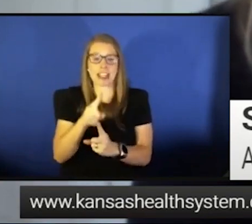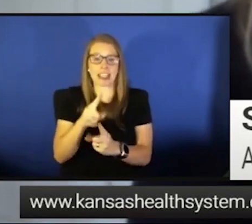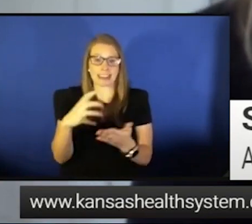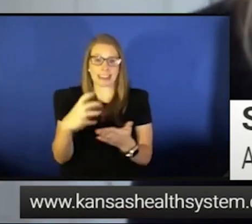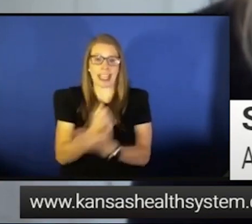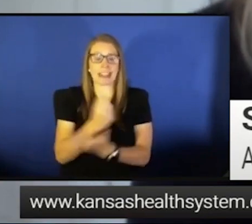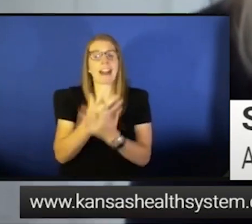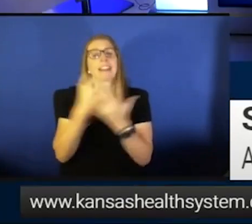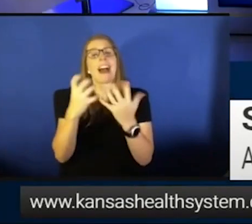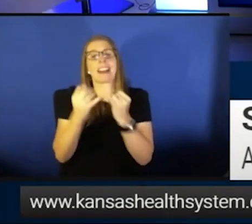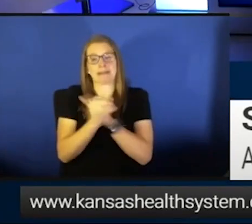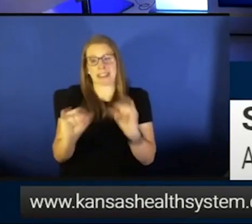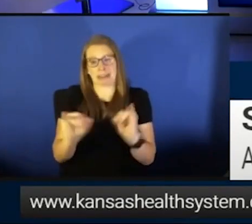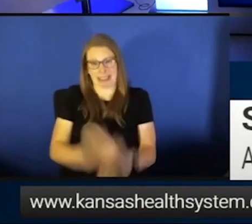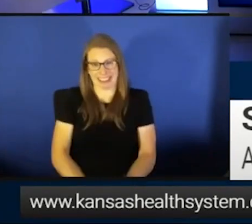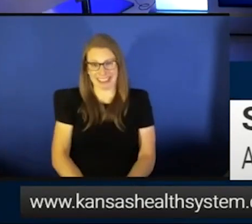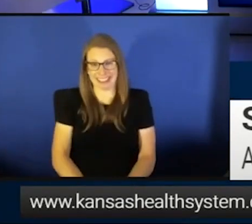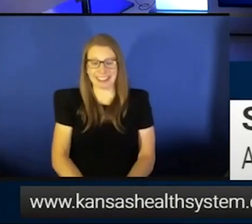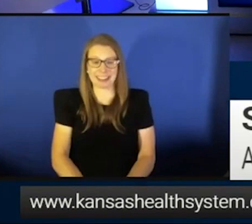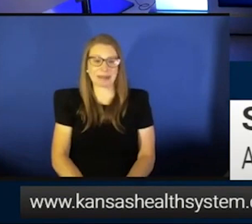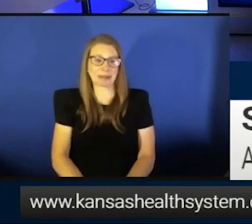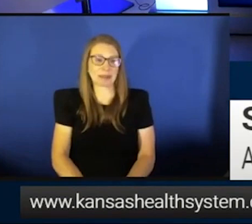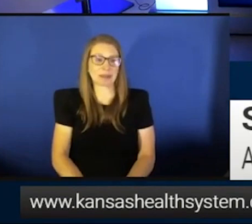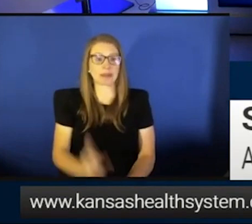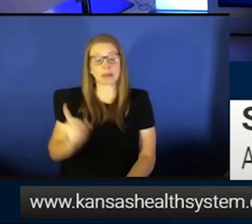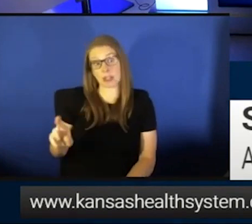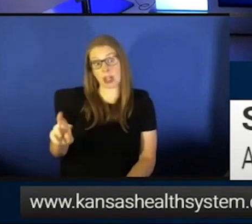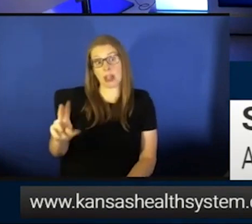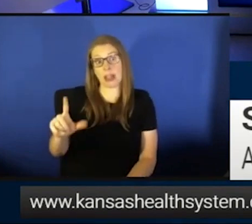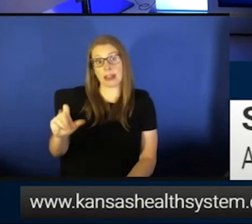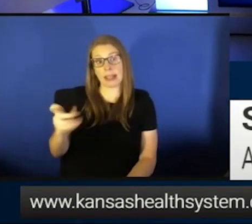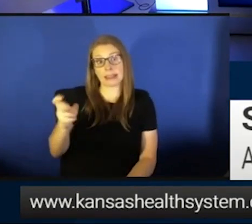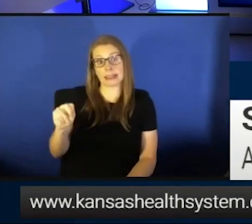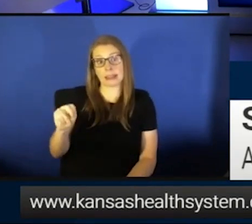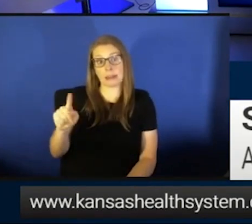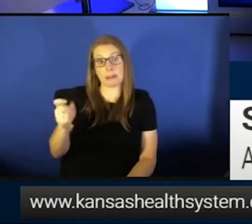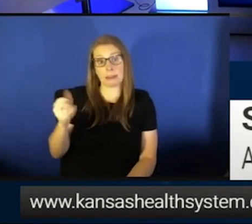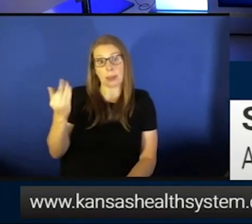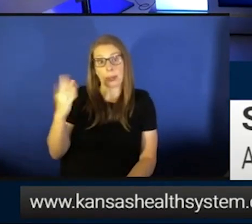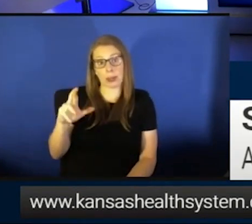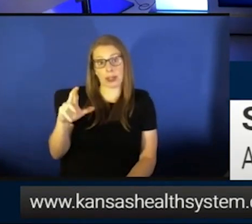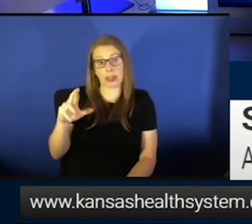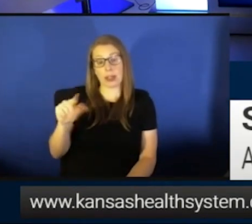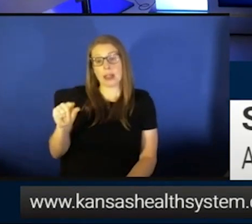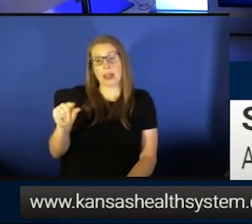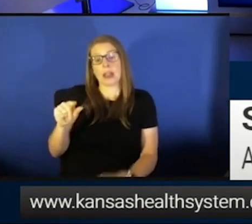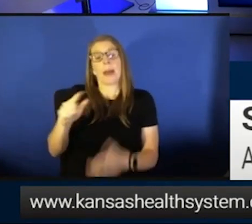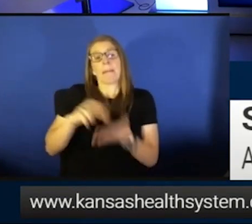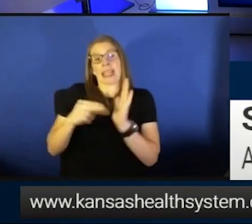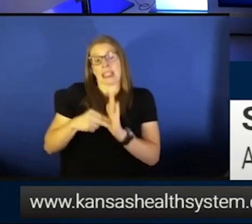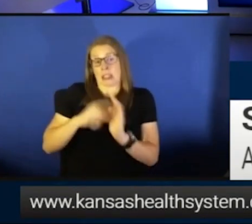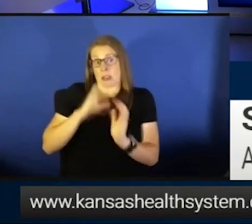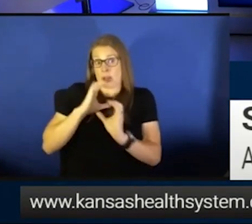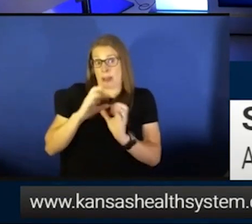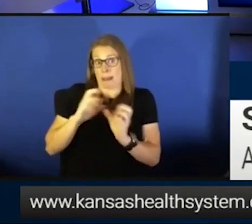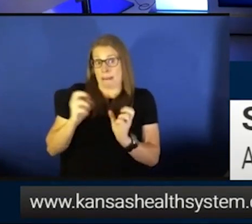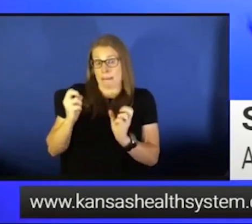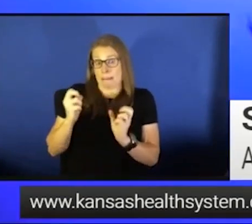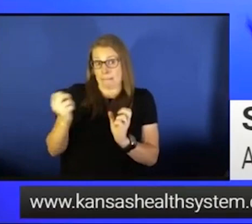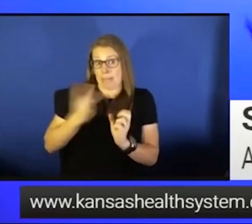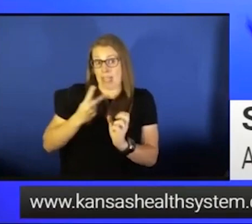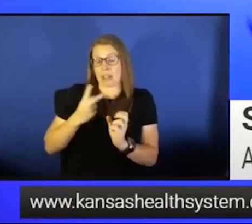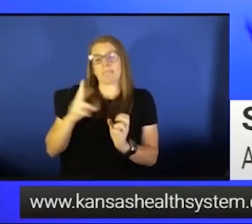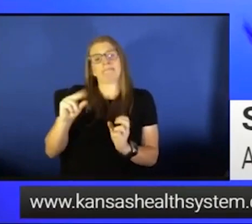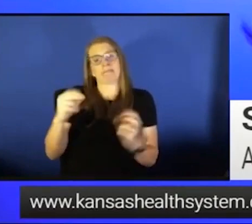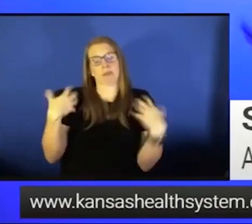independence. Dr. Lechtenberg, will she gain that communication back? Your time? No, usually the recovery from